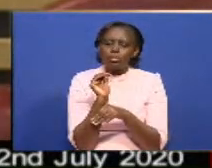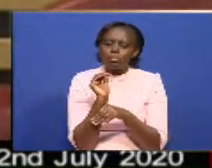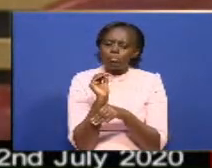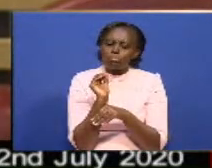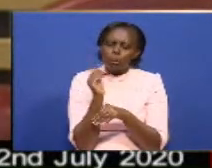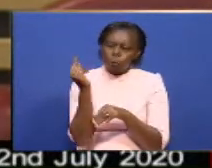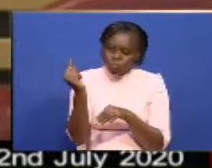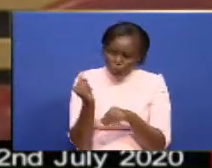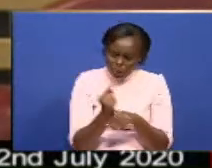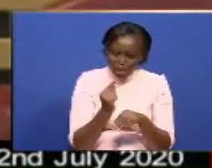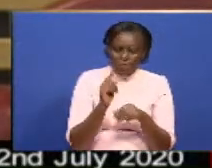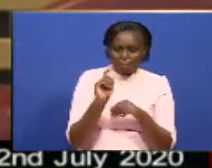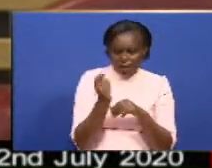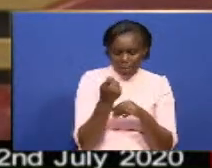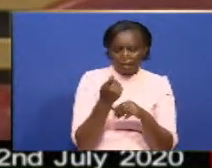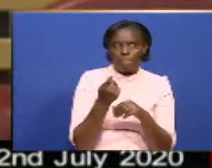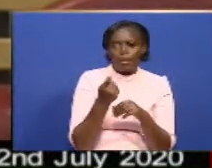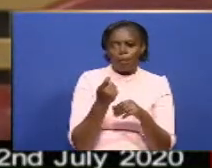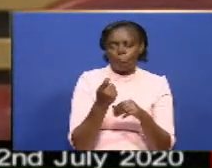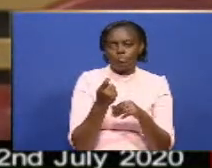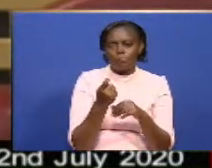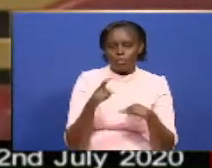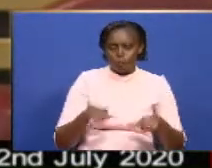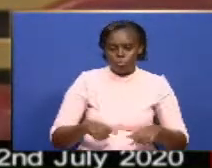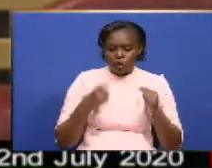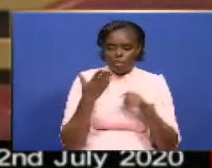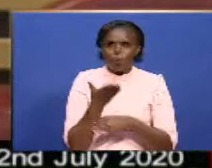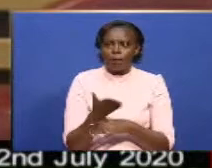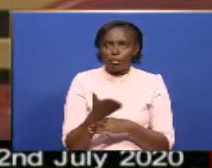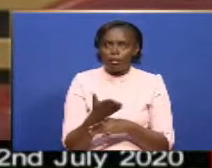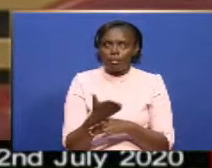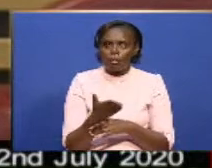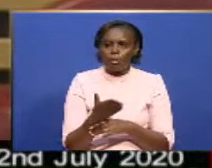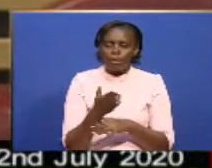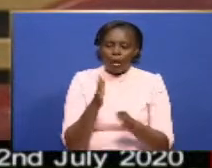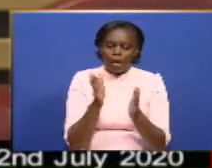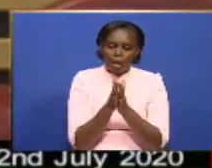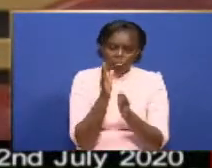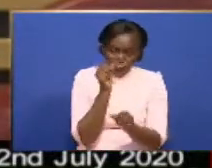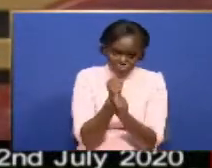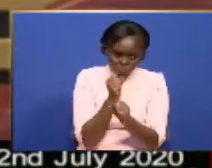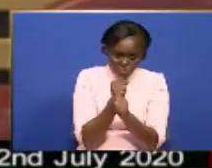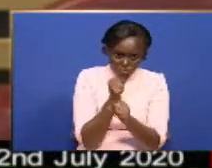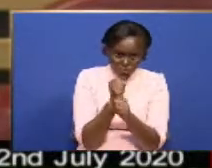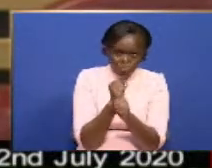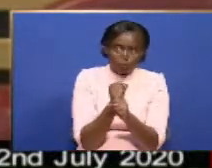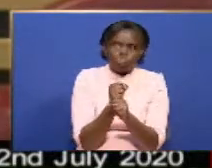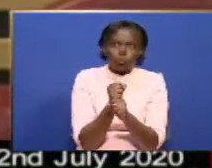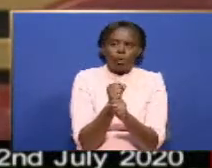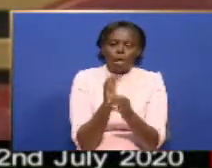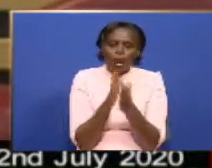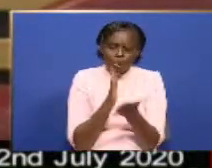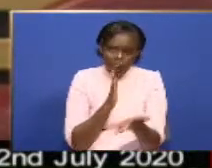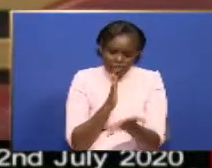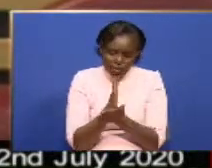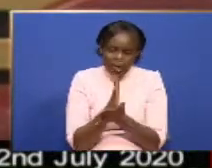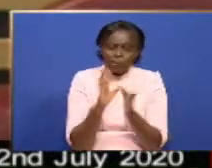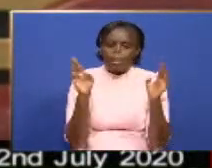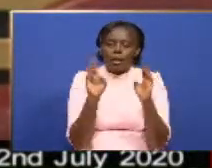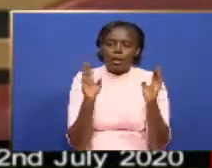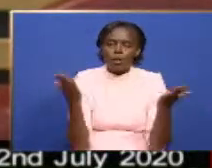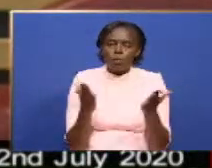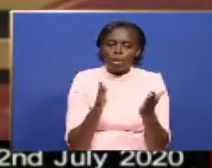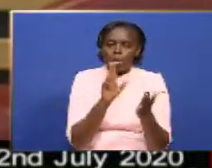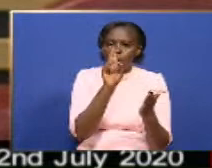Kenya. And those duties and those rights are already in the